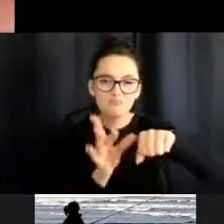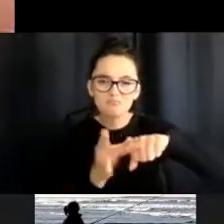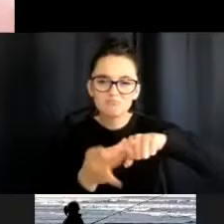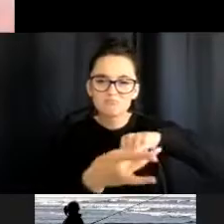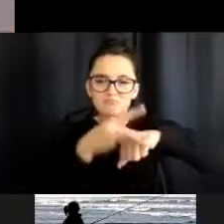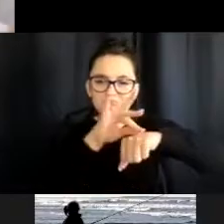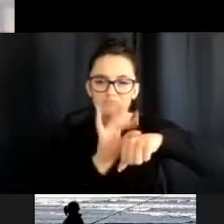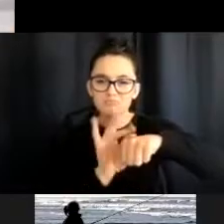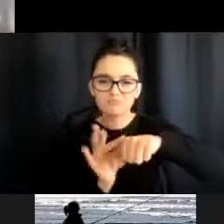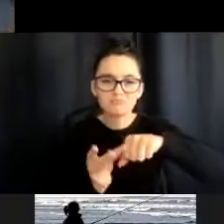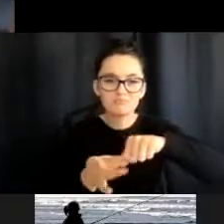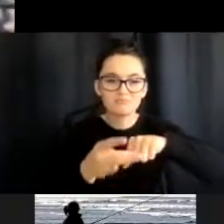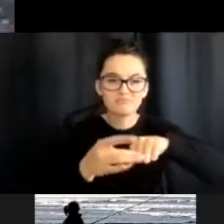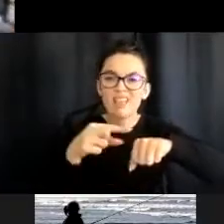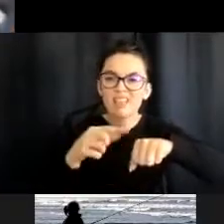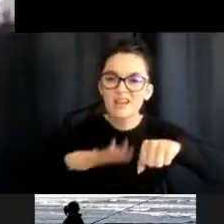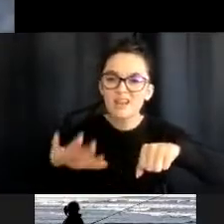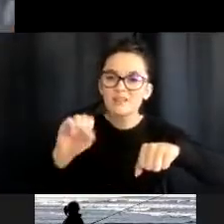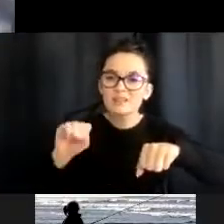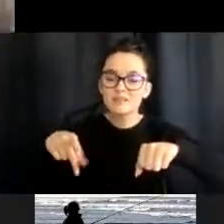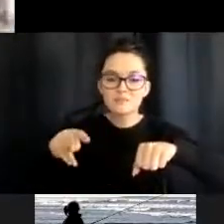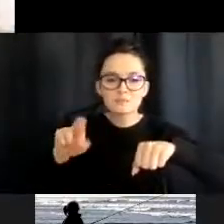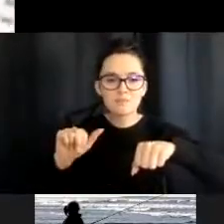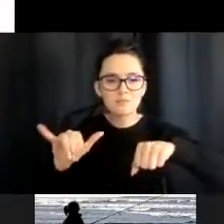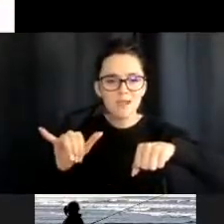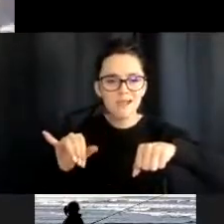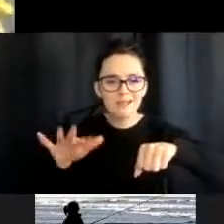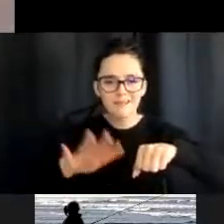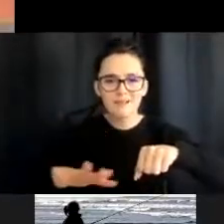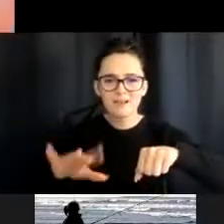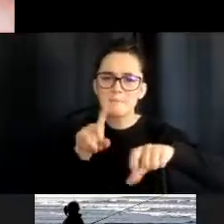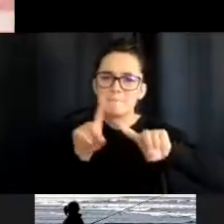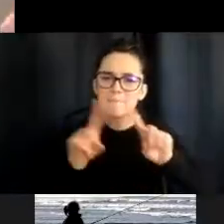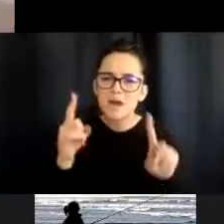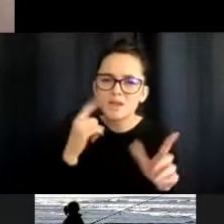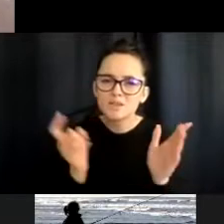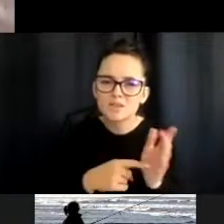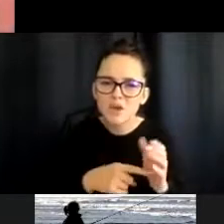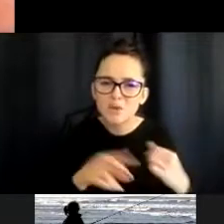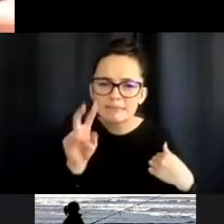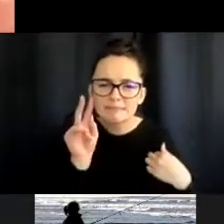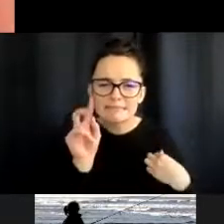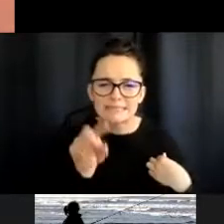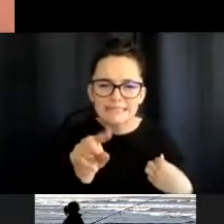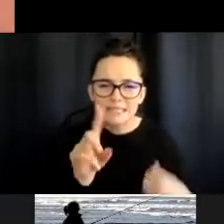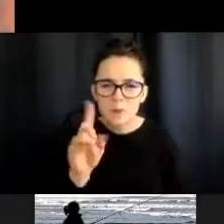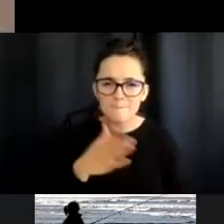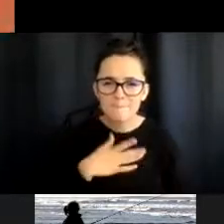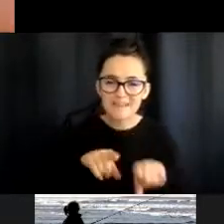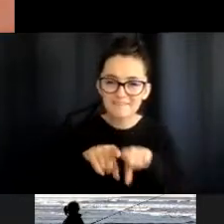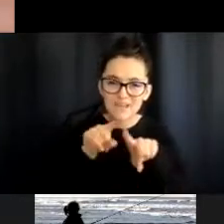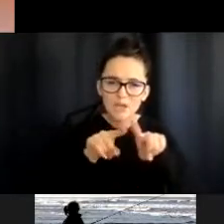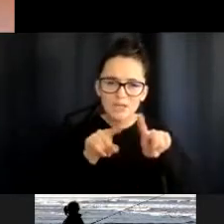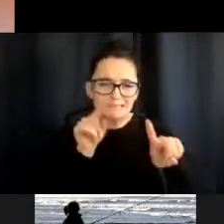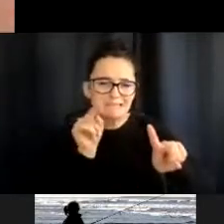spray zone. But now we also see these little, what's called finger limpets. See my finger?